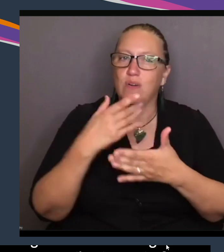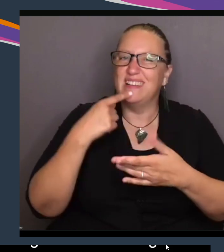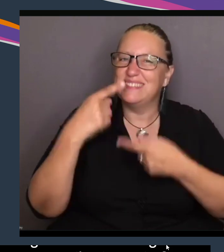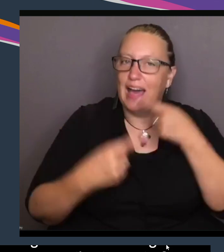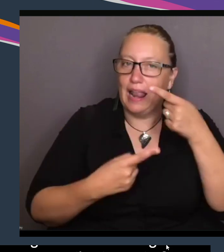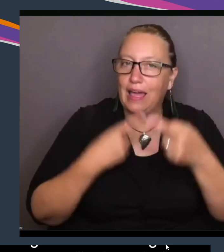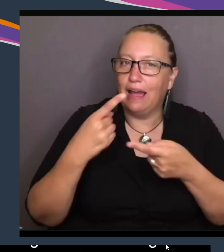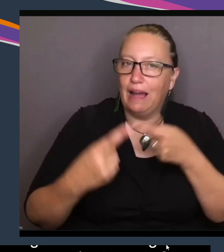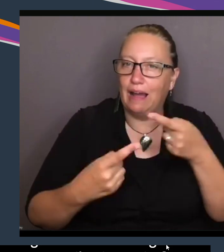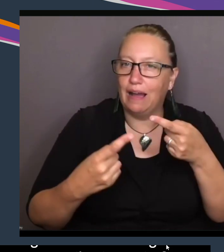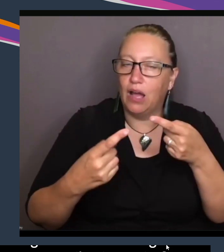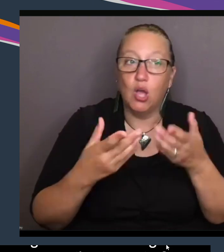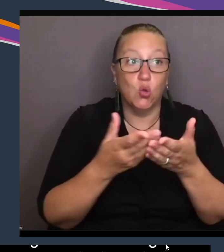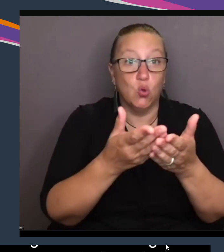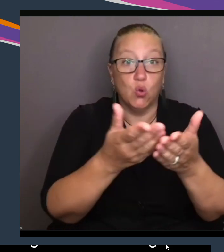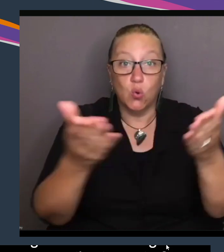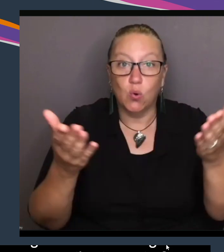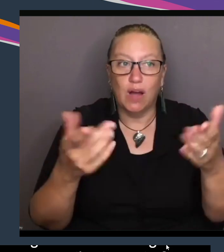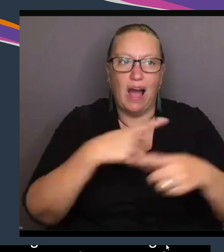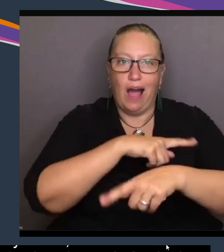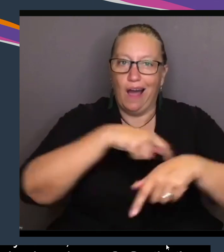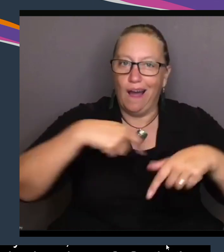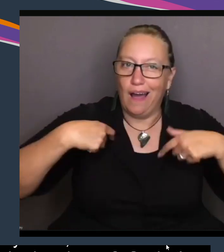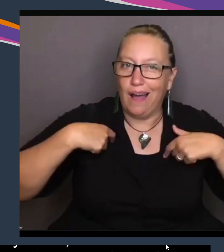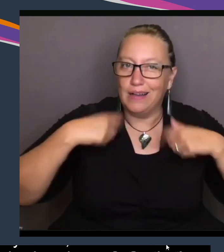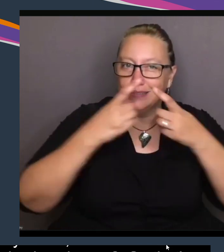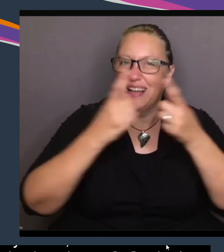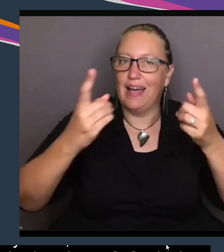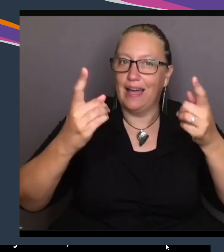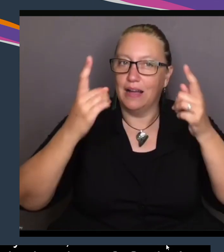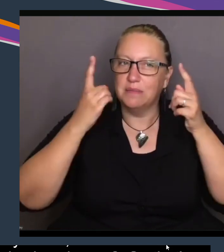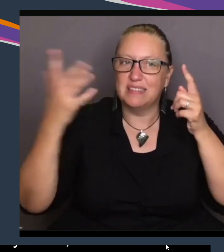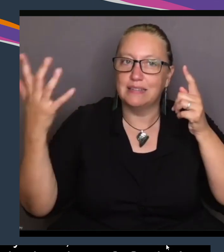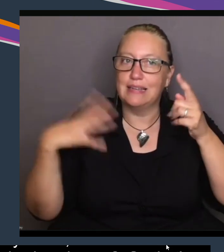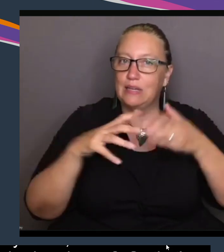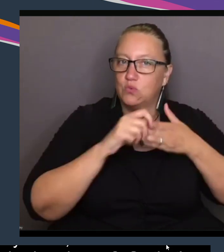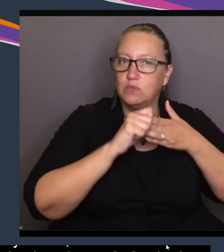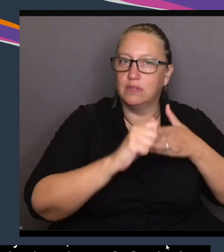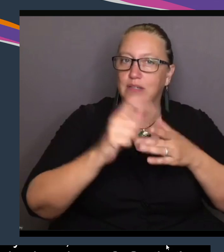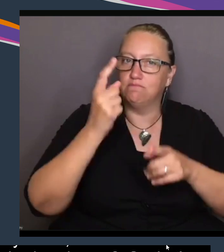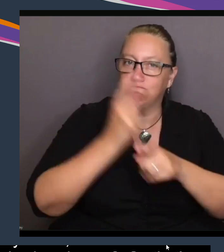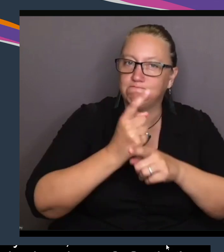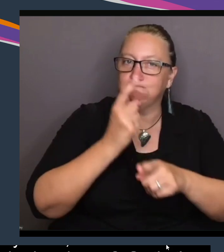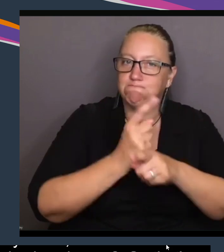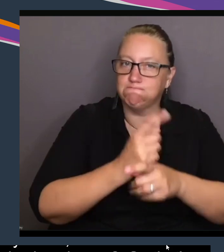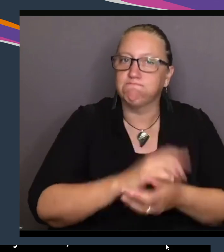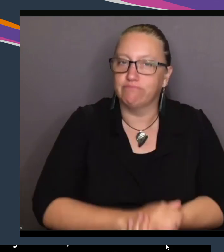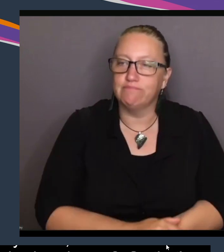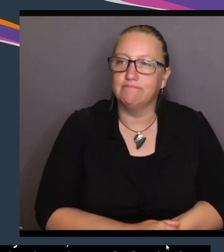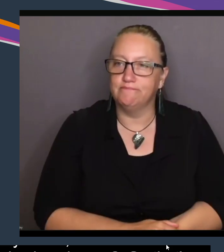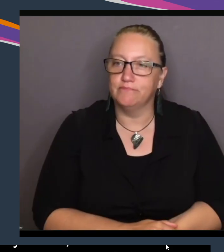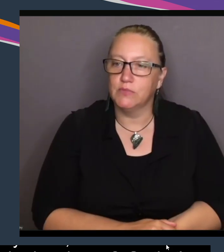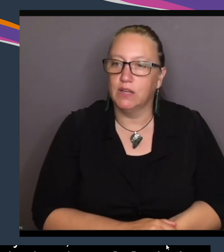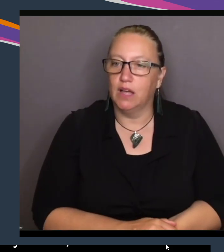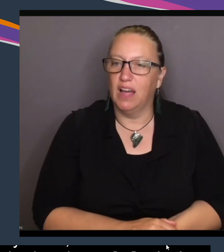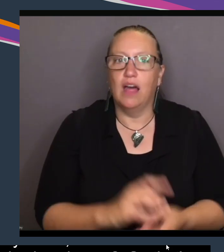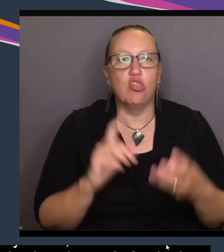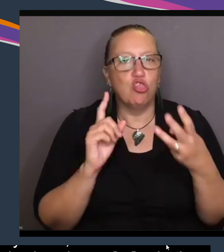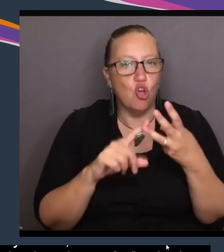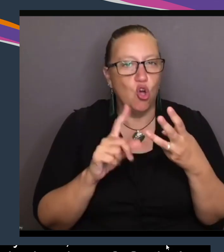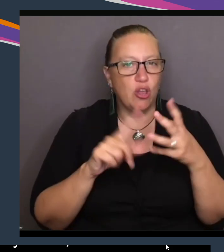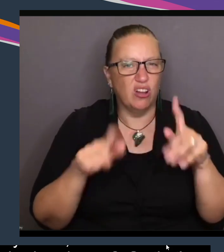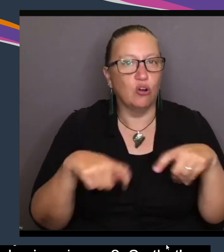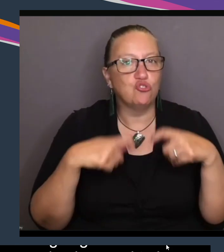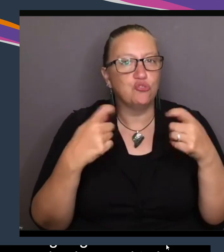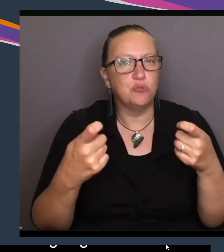academics need to be much more vocal about leading. The third contribution, and I'm going to change the tone here,